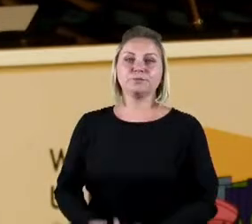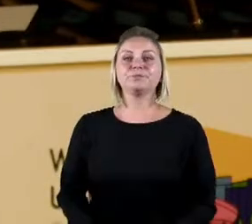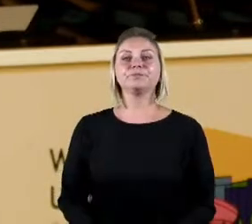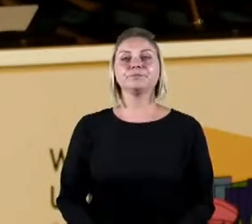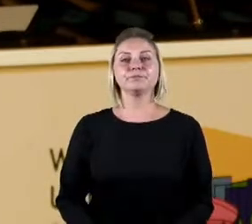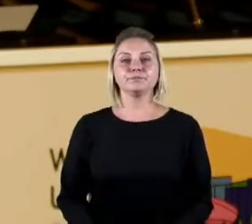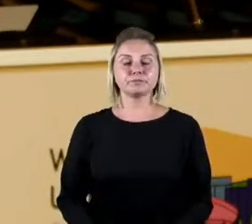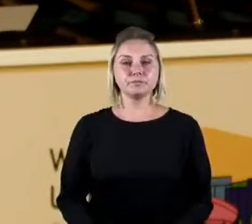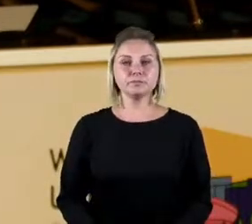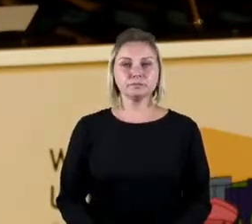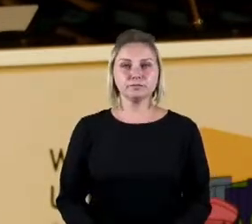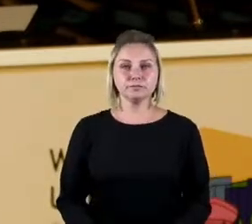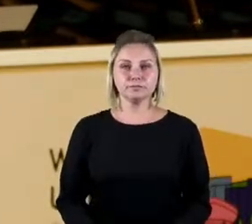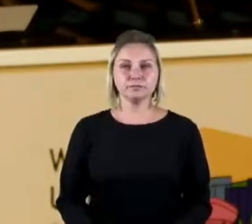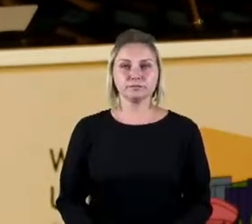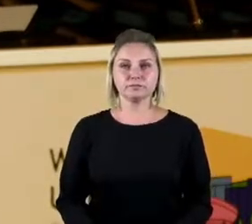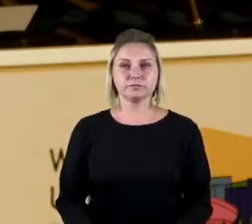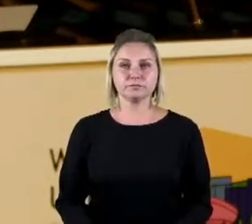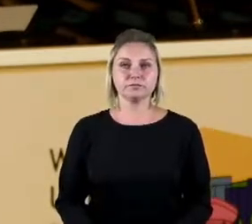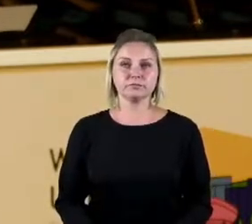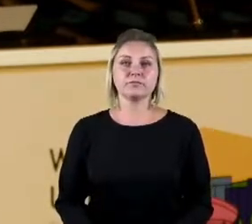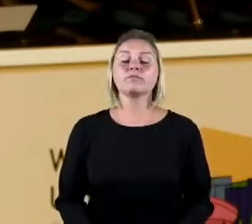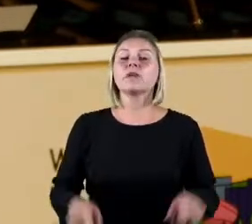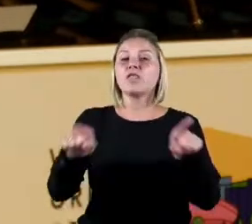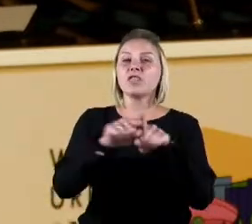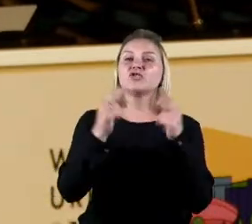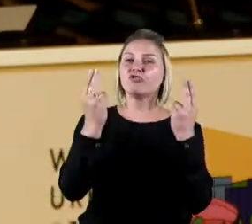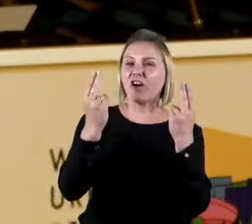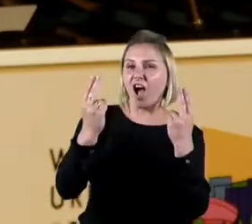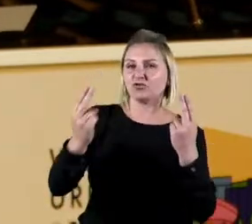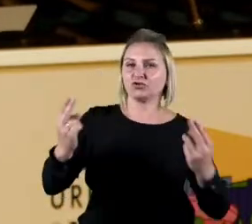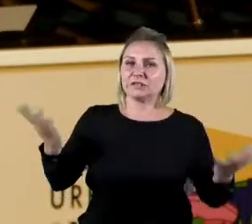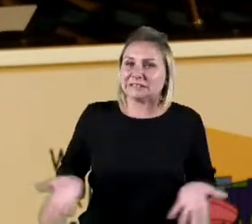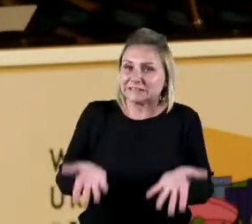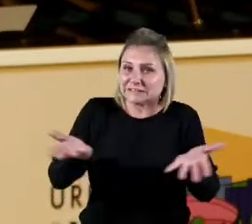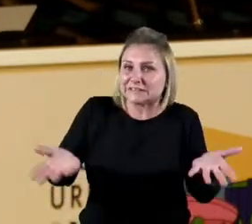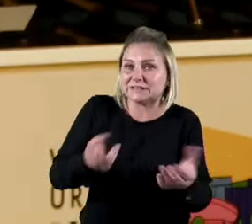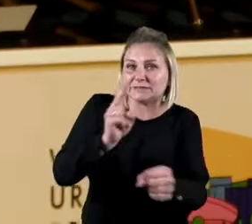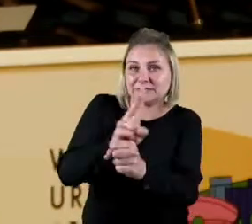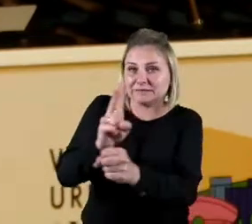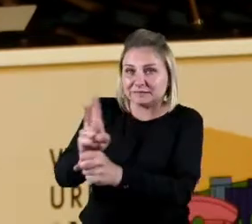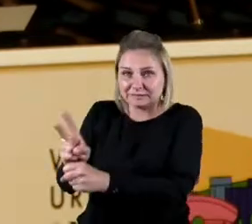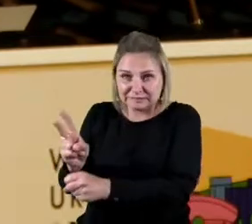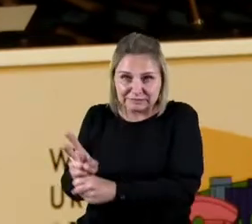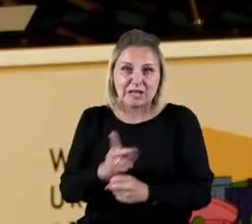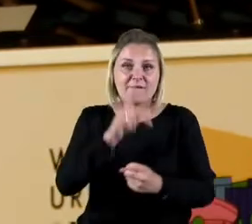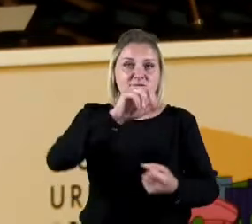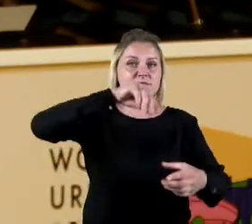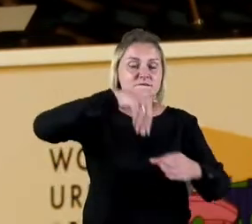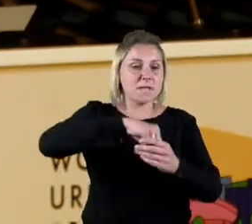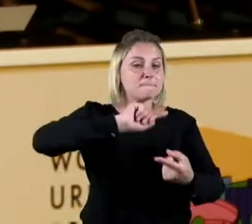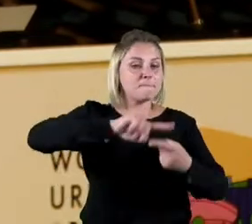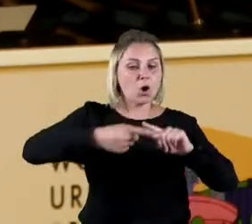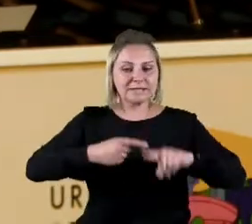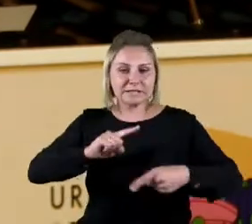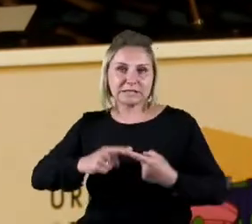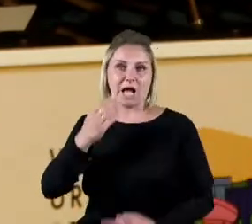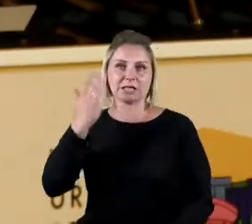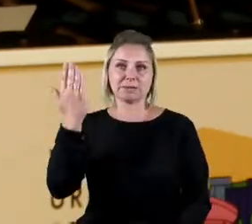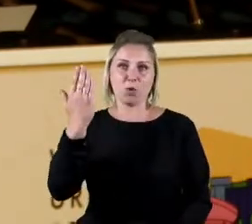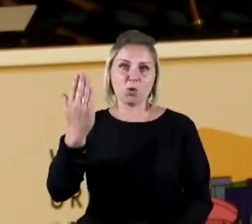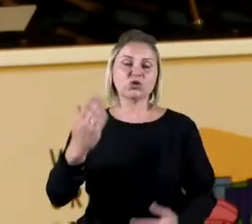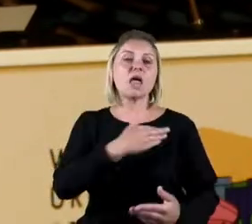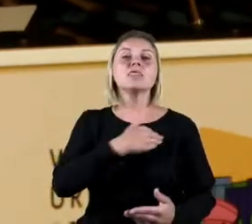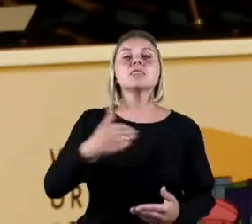the coordination of intersectoral social policies among our member states, with